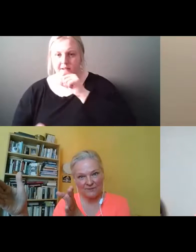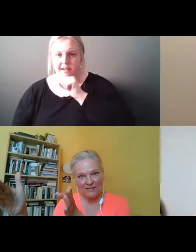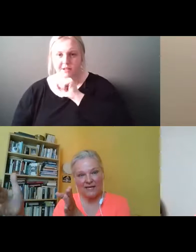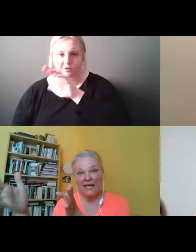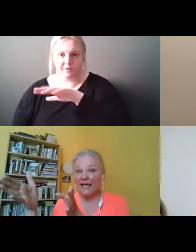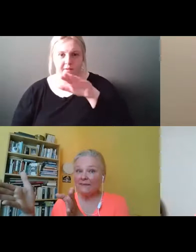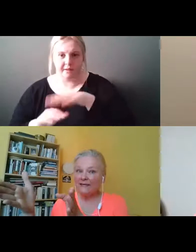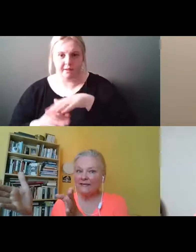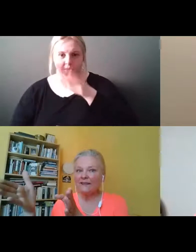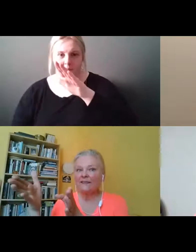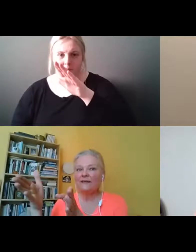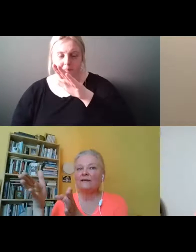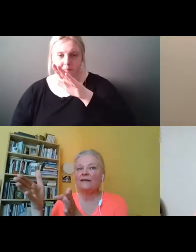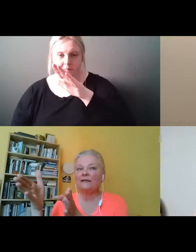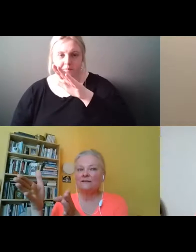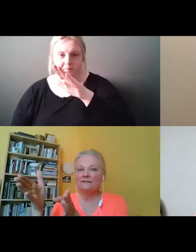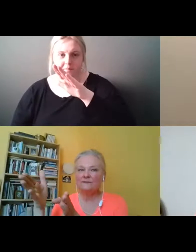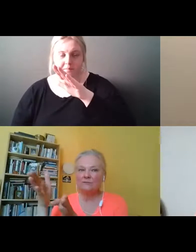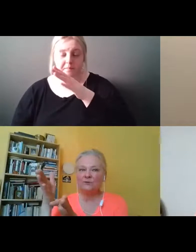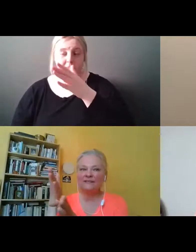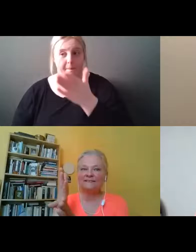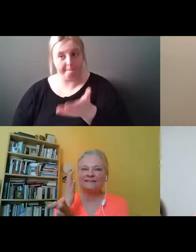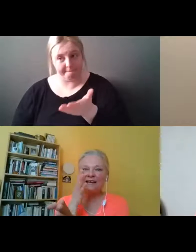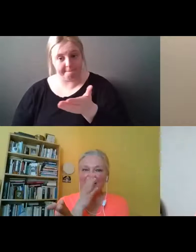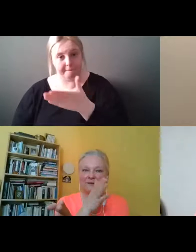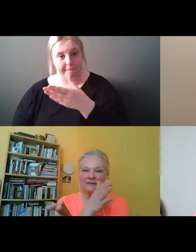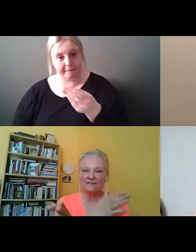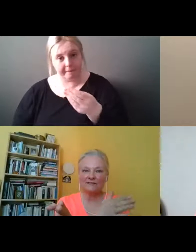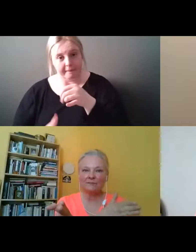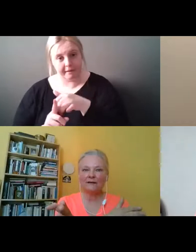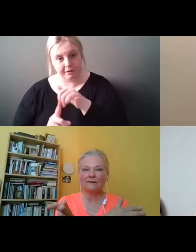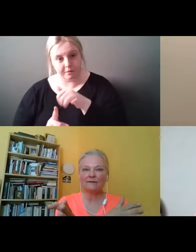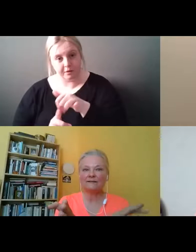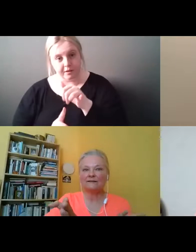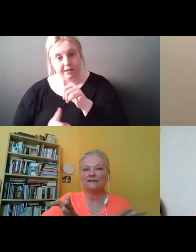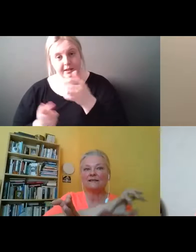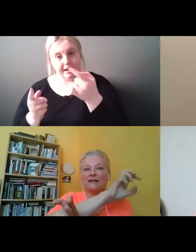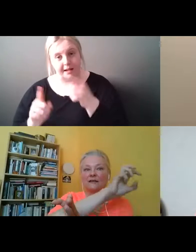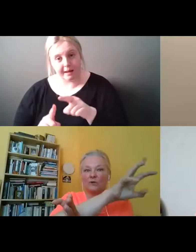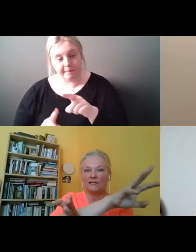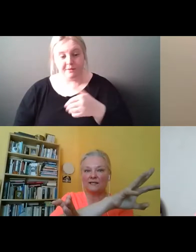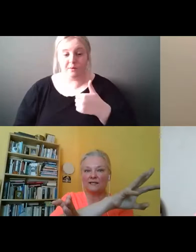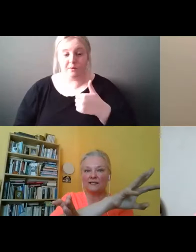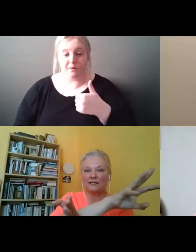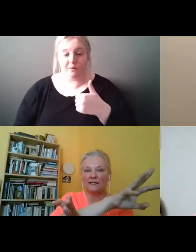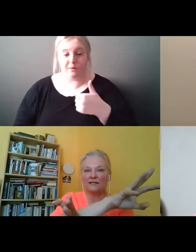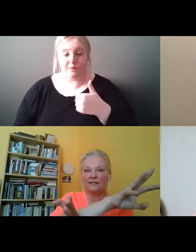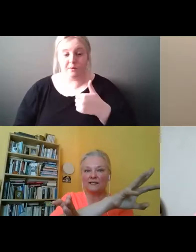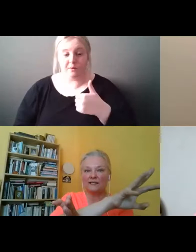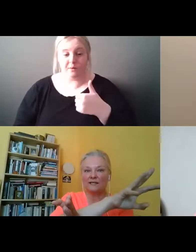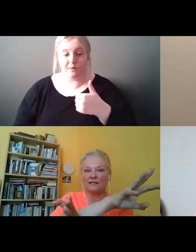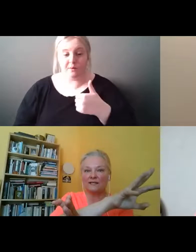group. And then there is bullying that happens from younger adults and